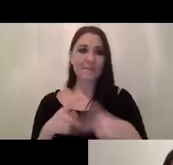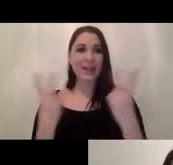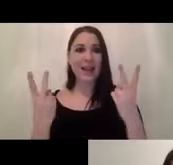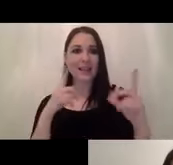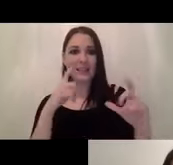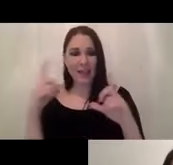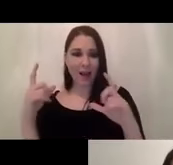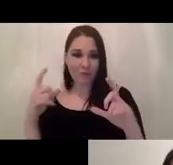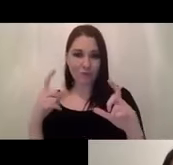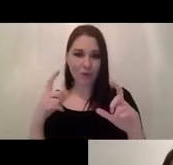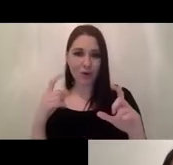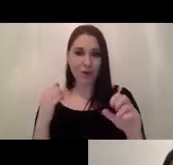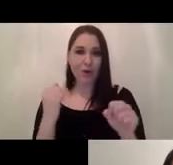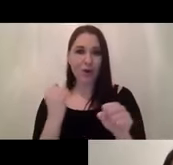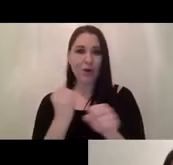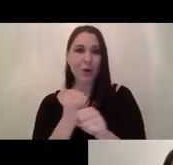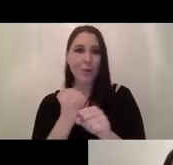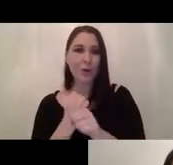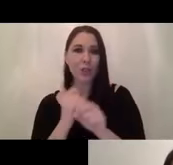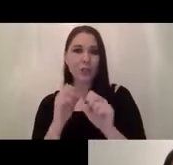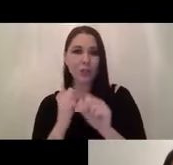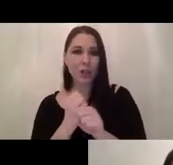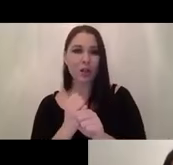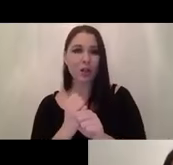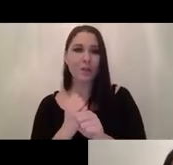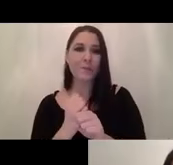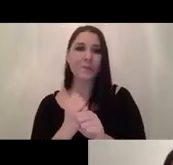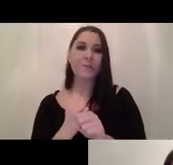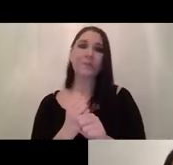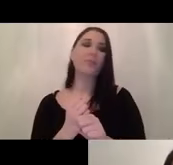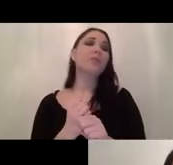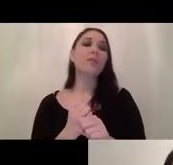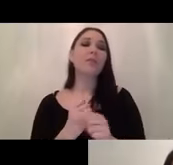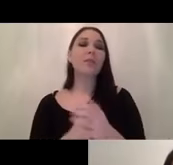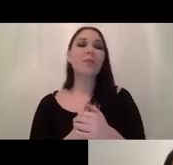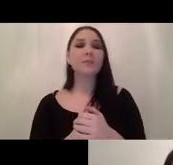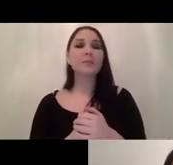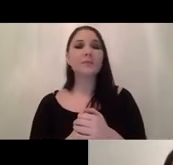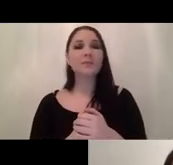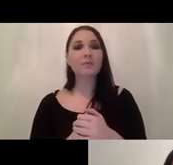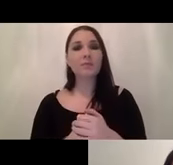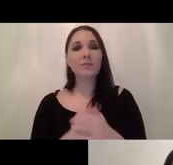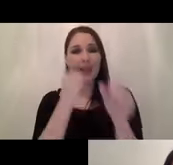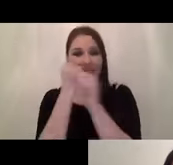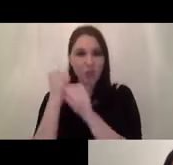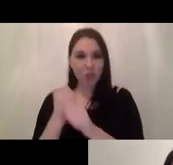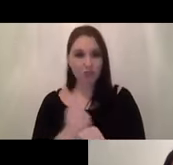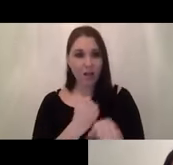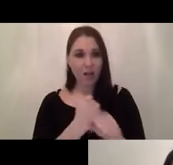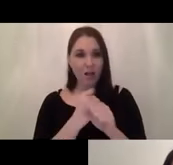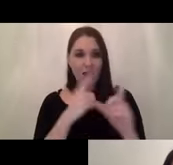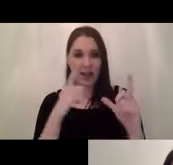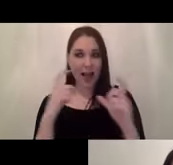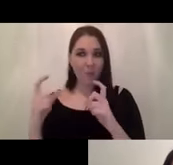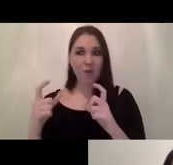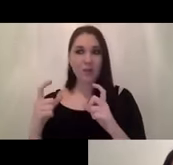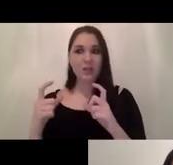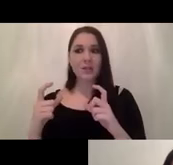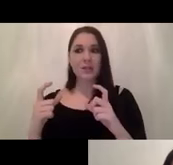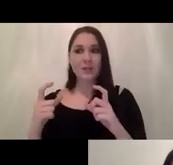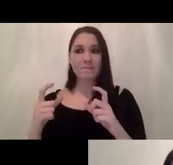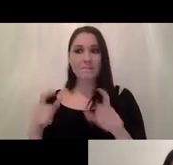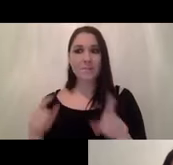are more commercial time of flight cameras. There are more industrial ones. The companies I